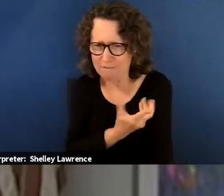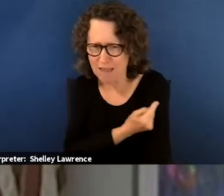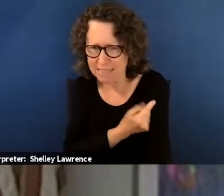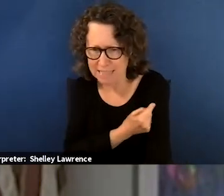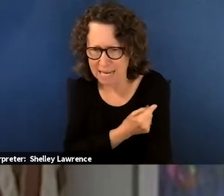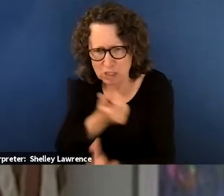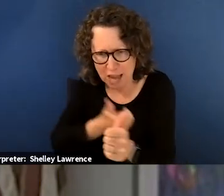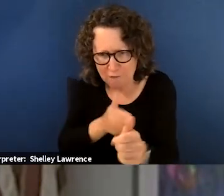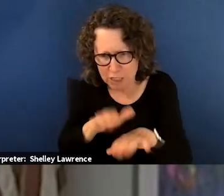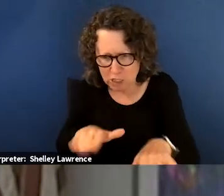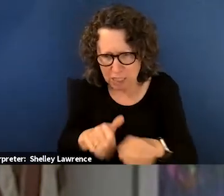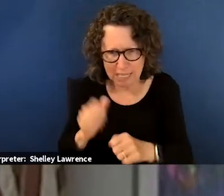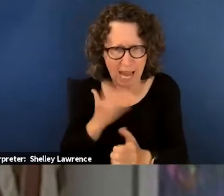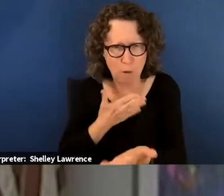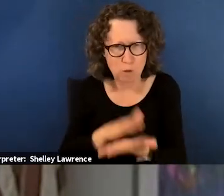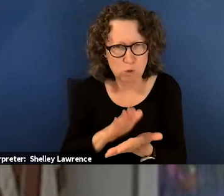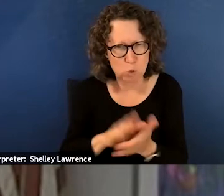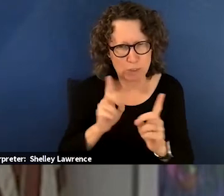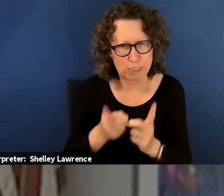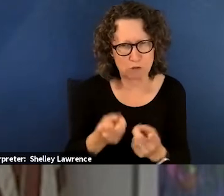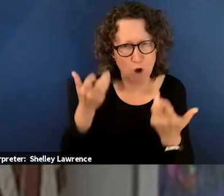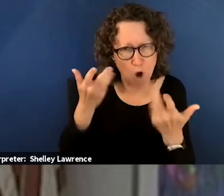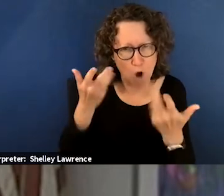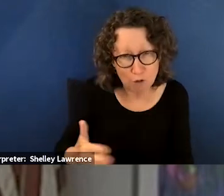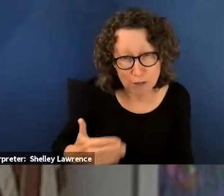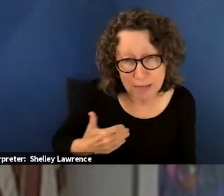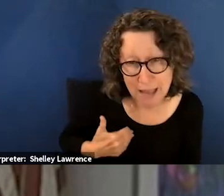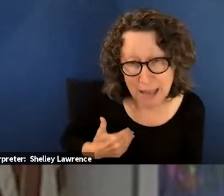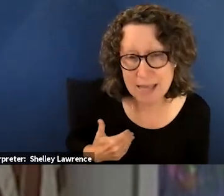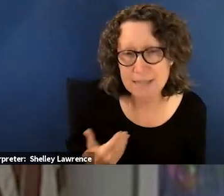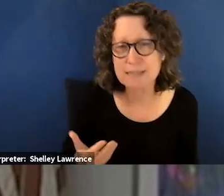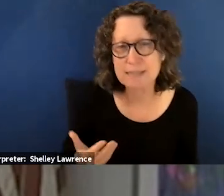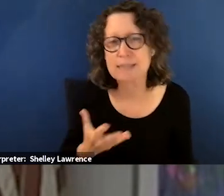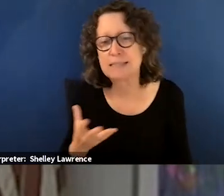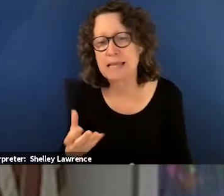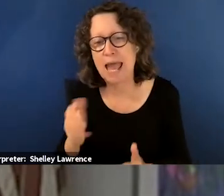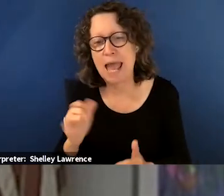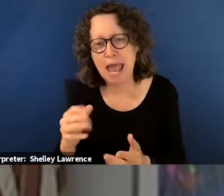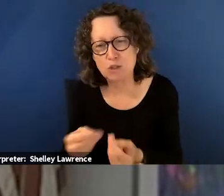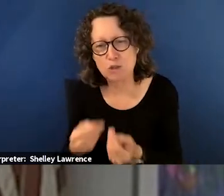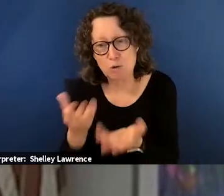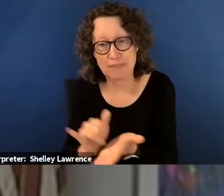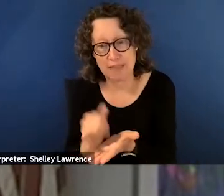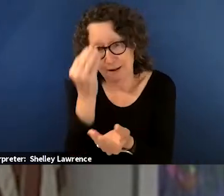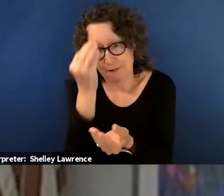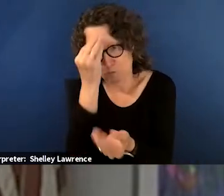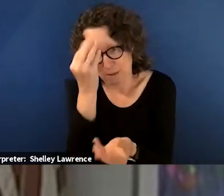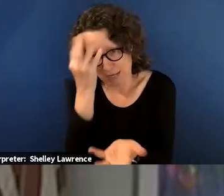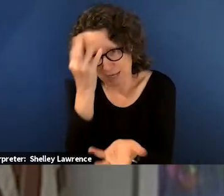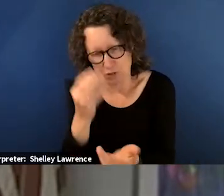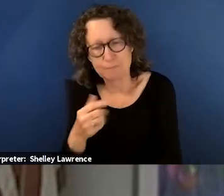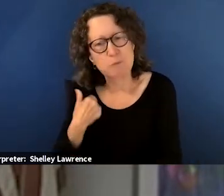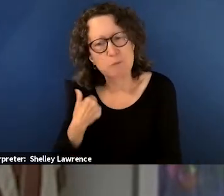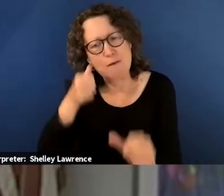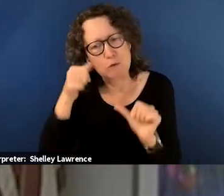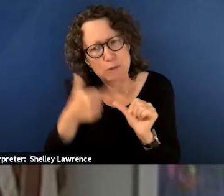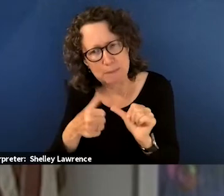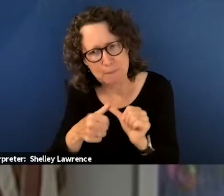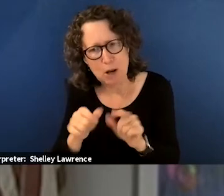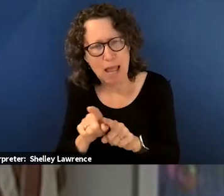every child in our school district currently already has and has to provide that information. We just need to remember that as